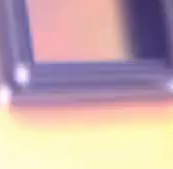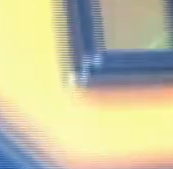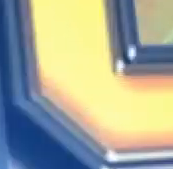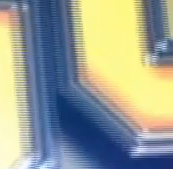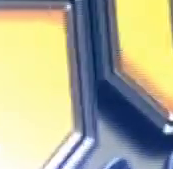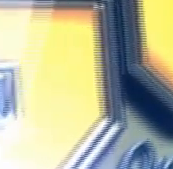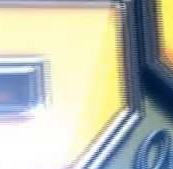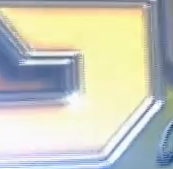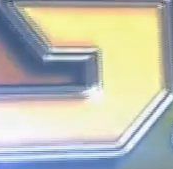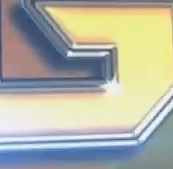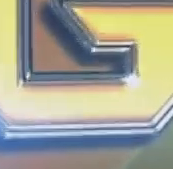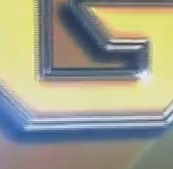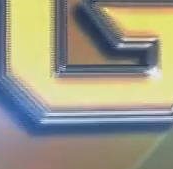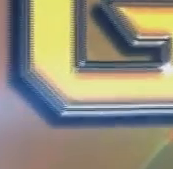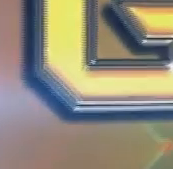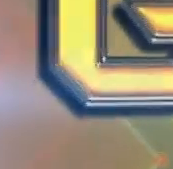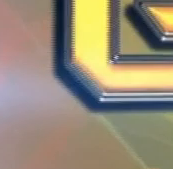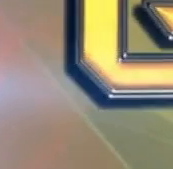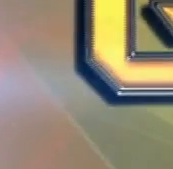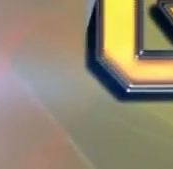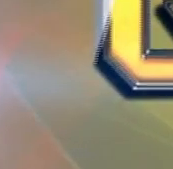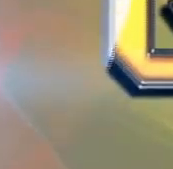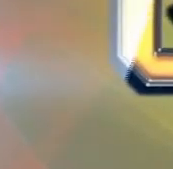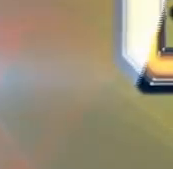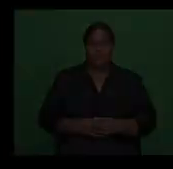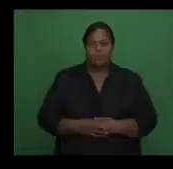classic hits.